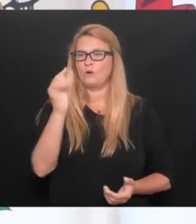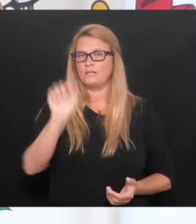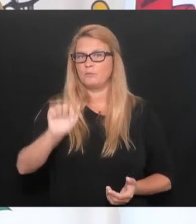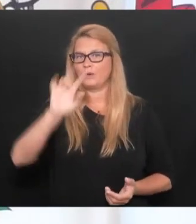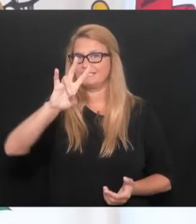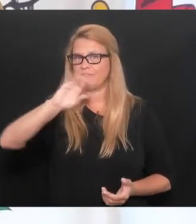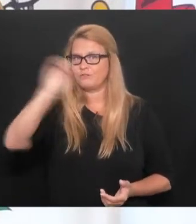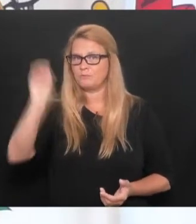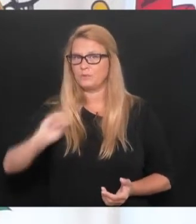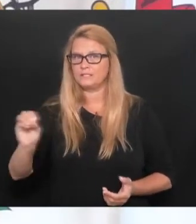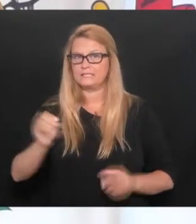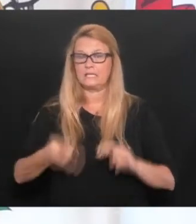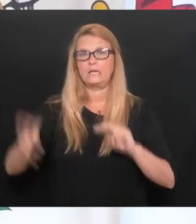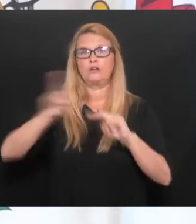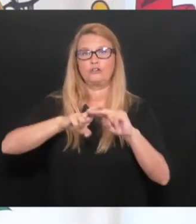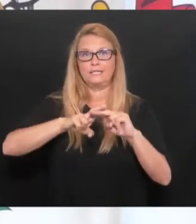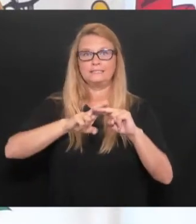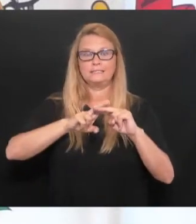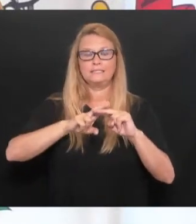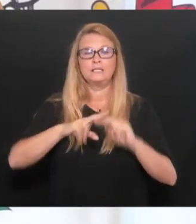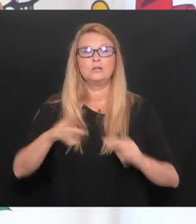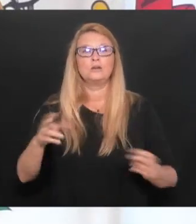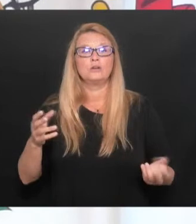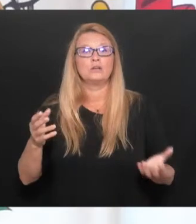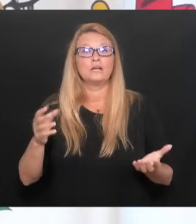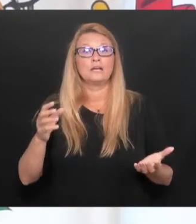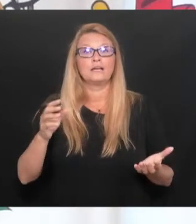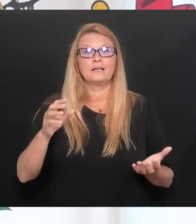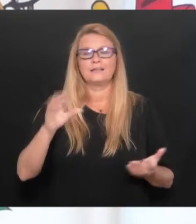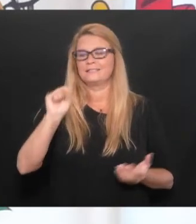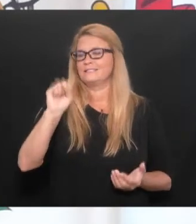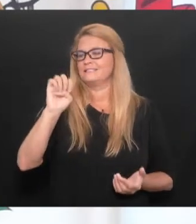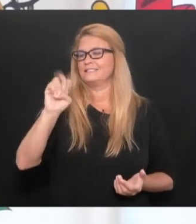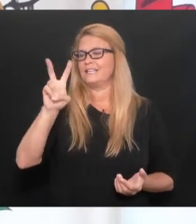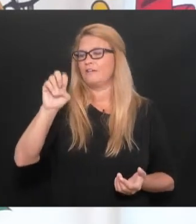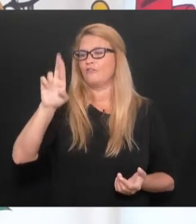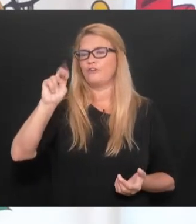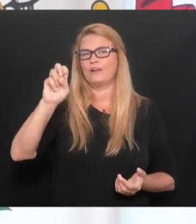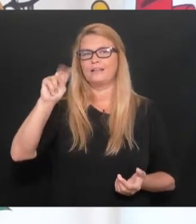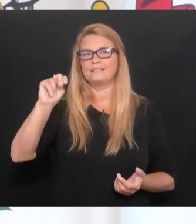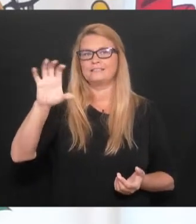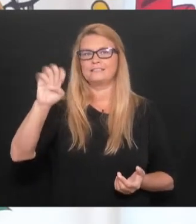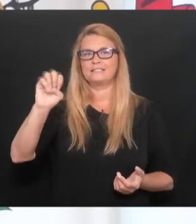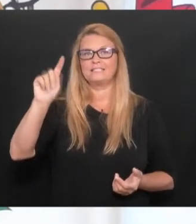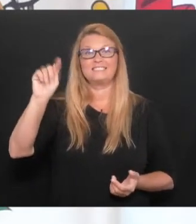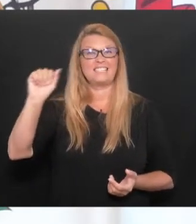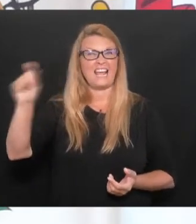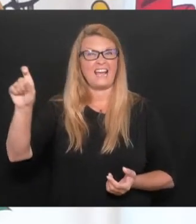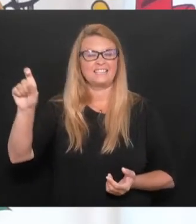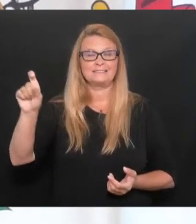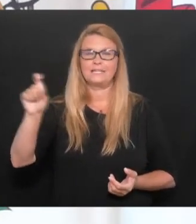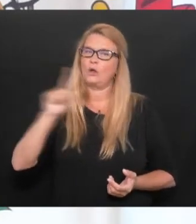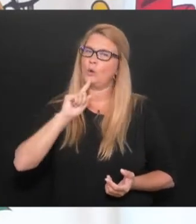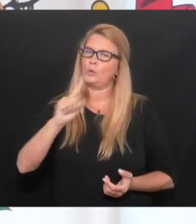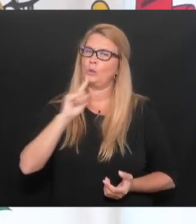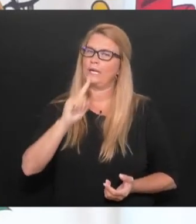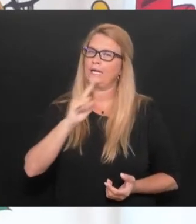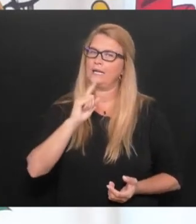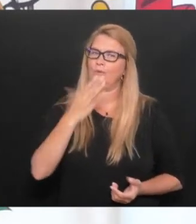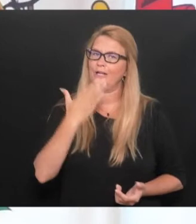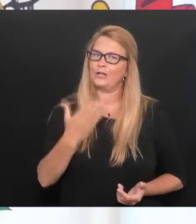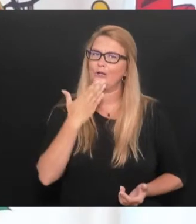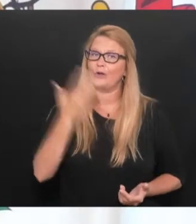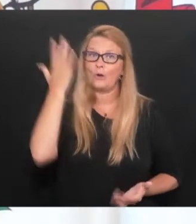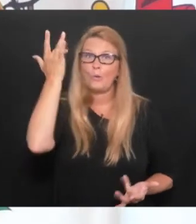14.7% above estimate. Our severance tax, and this I love this to death, because this is